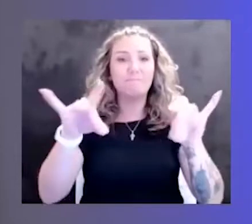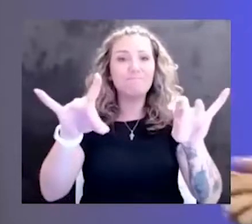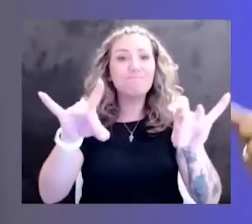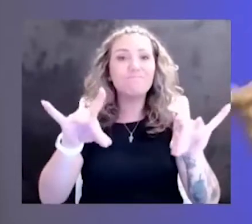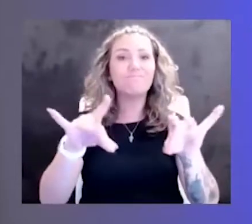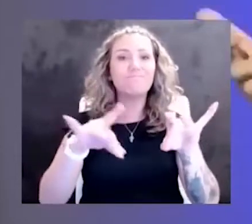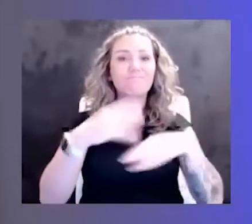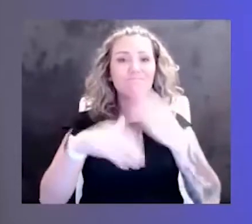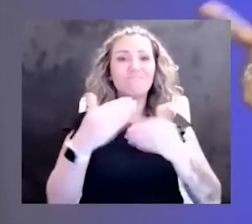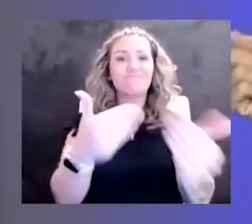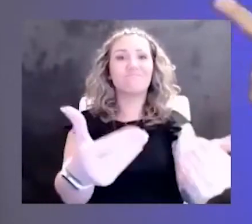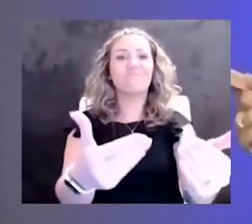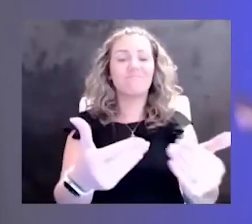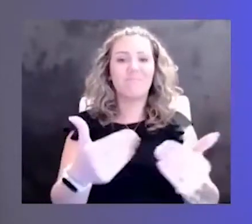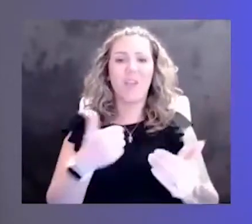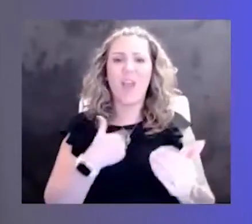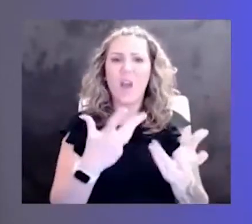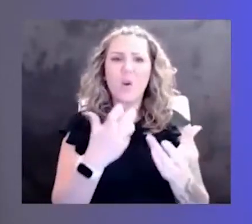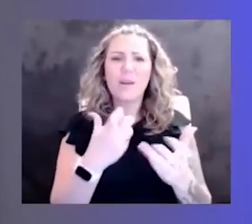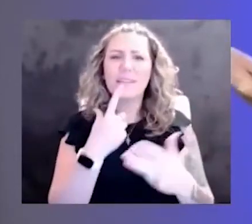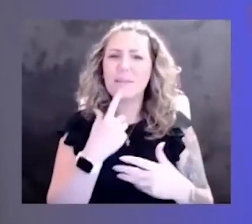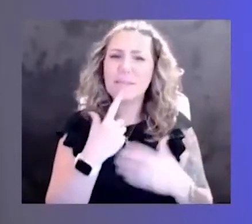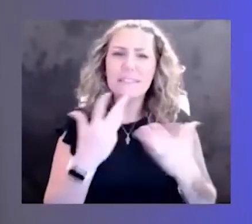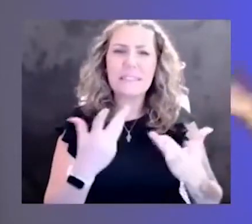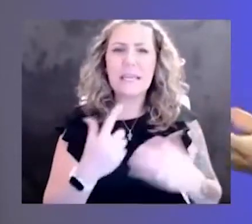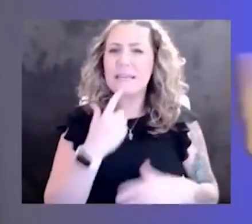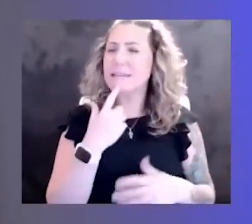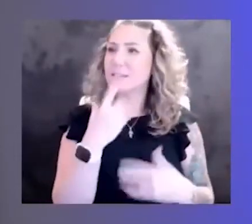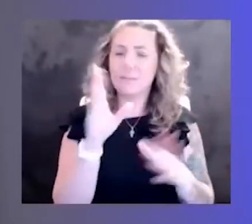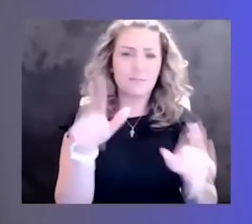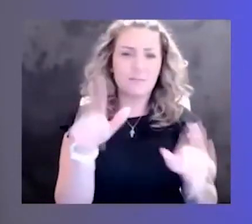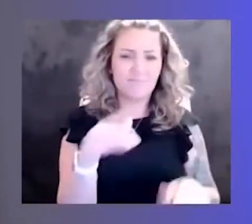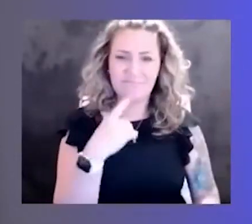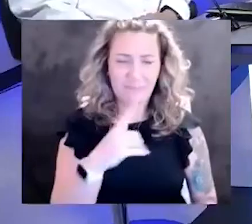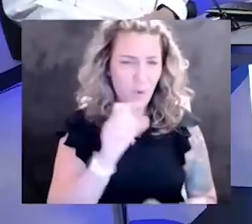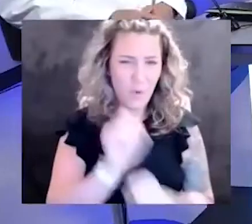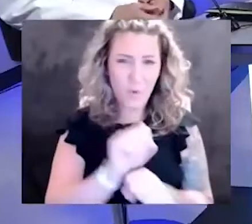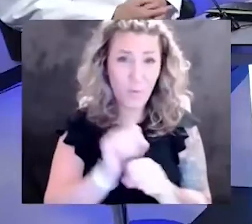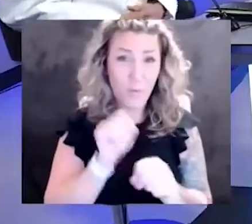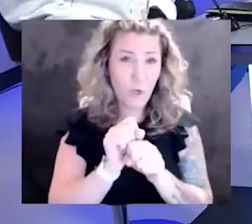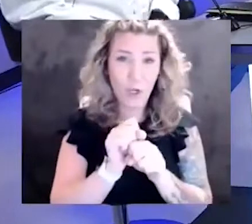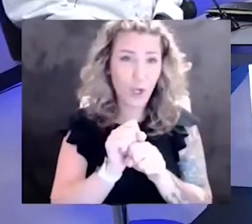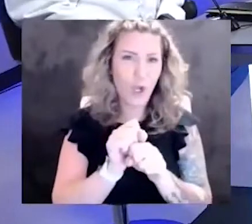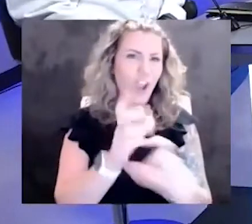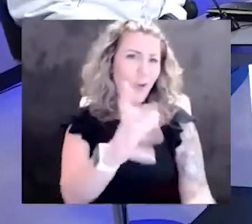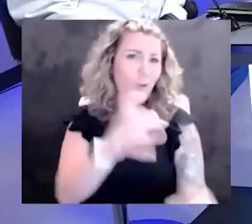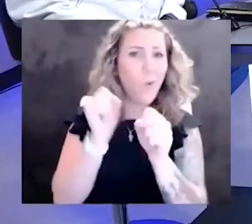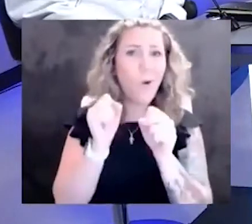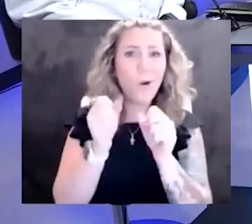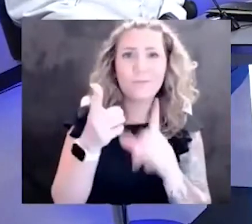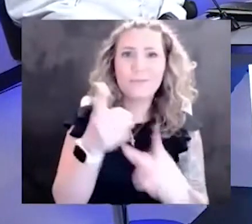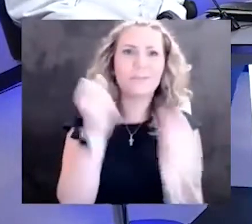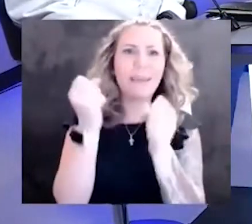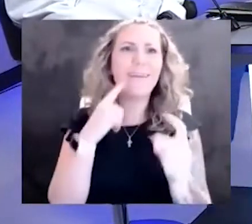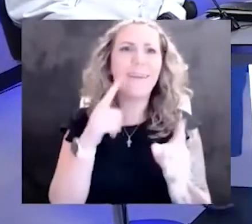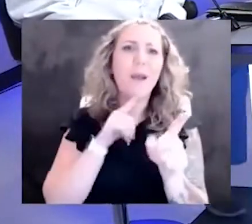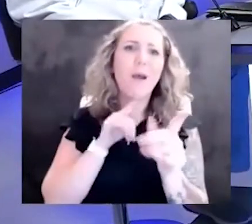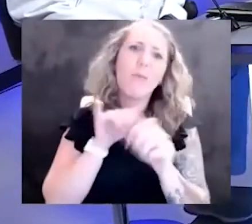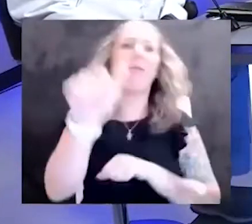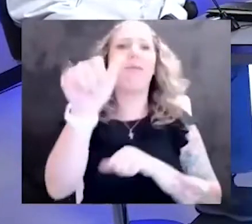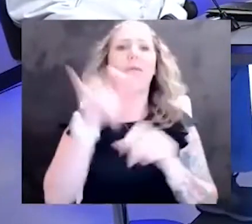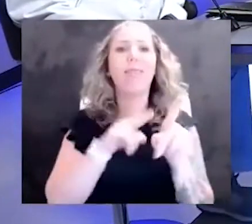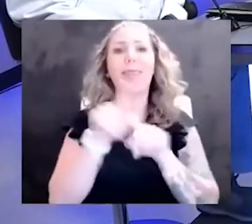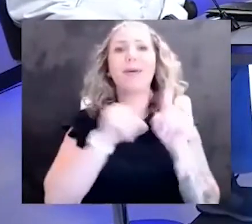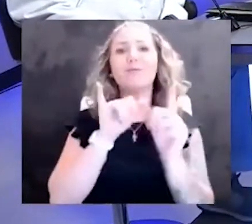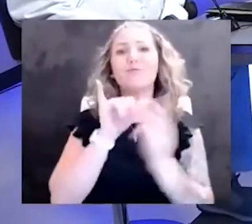steam here. I was gonna try to, we're heading toward warp speed. I don't know. Yeah, I like that. I know like you that. liked Yeah, it. it's good. We're both Trekkies, so this is going to be